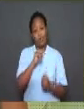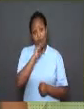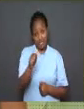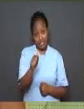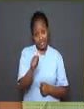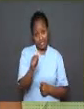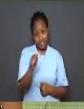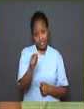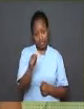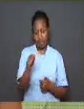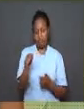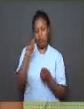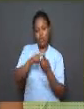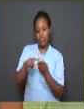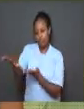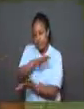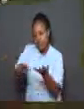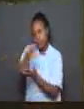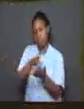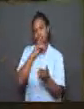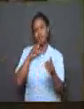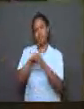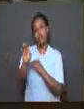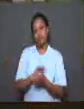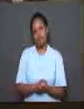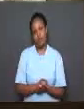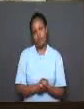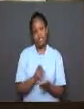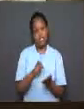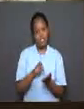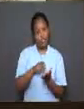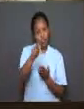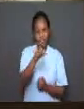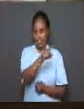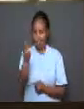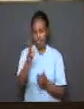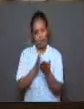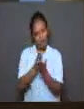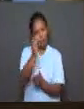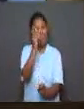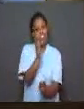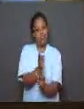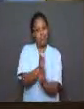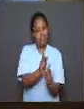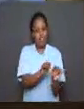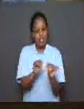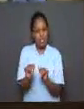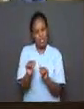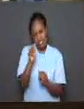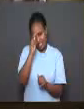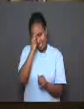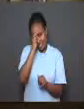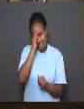Inequality leads to intolerance. Democracy protects your rights as human